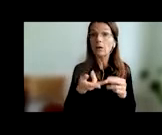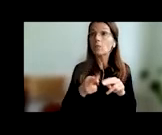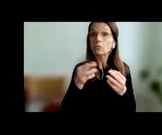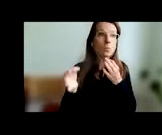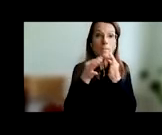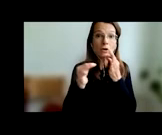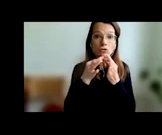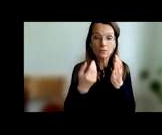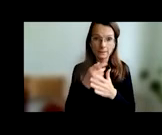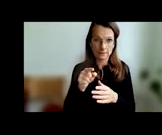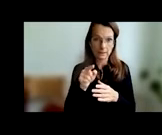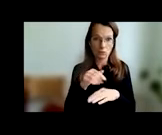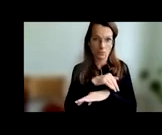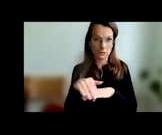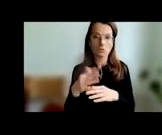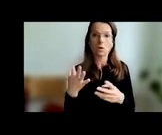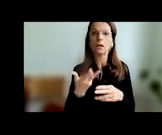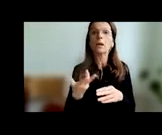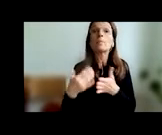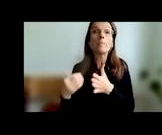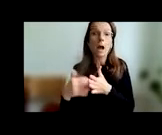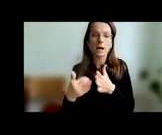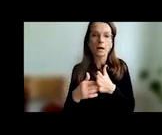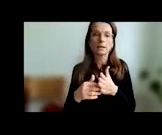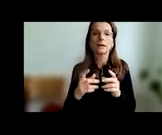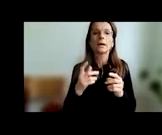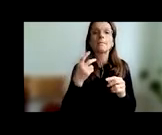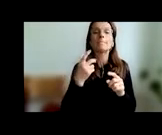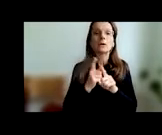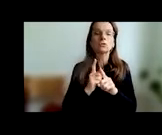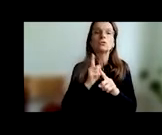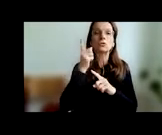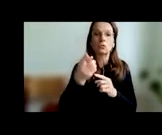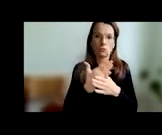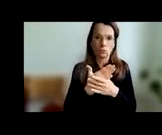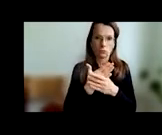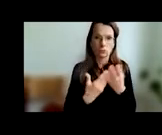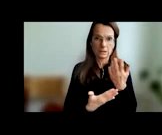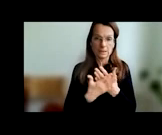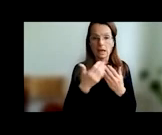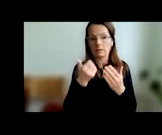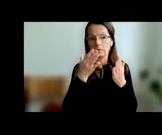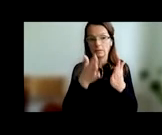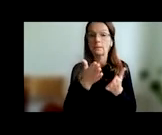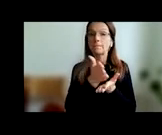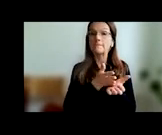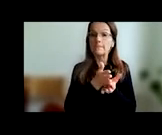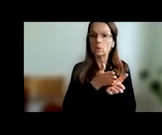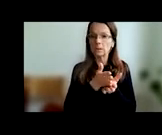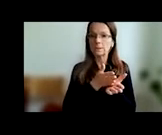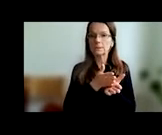The professions most in demand and shortages of professions and